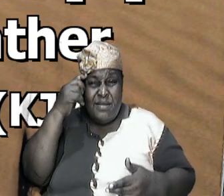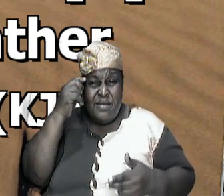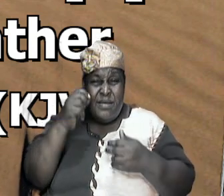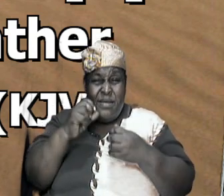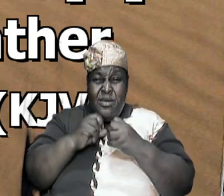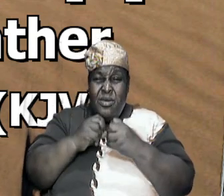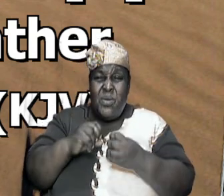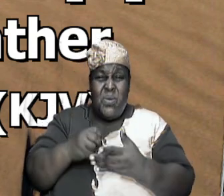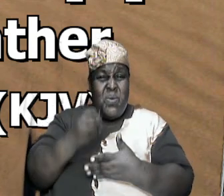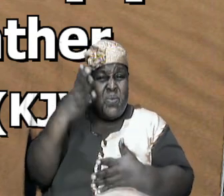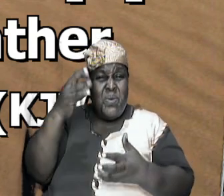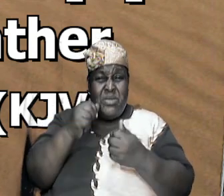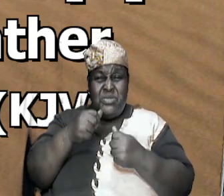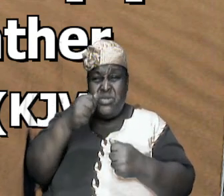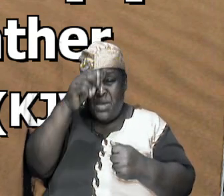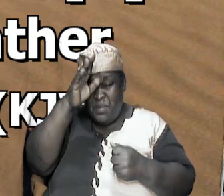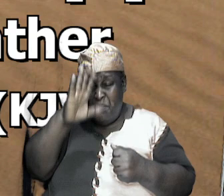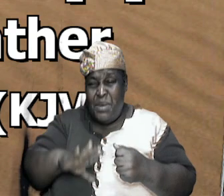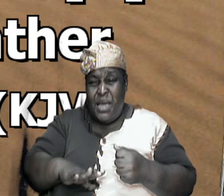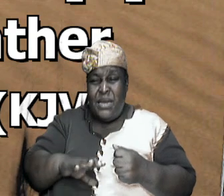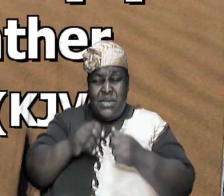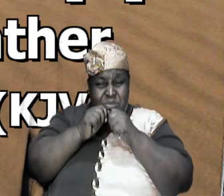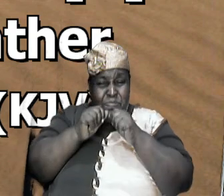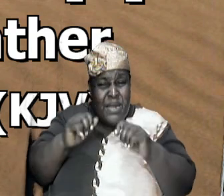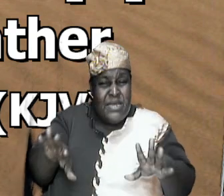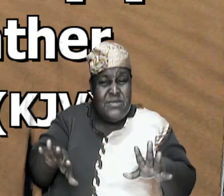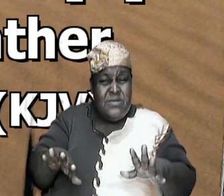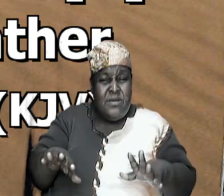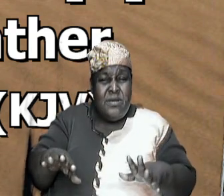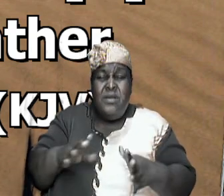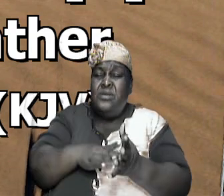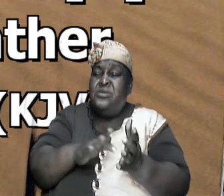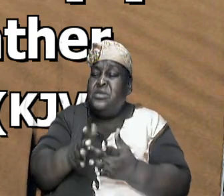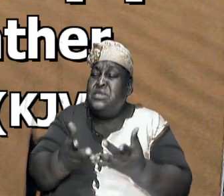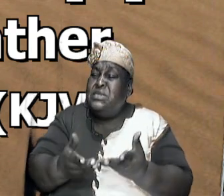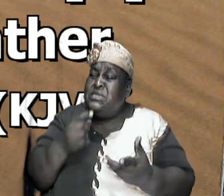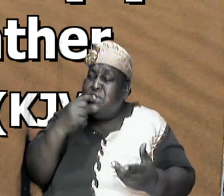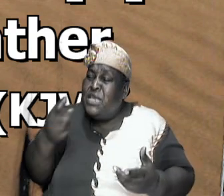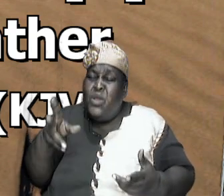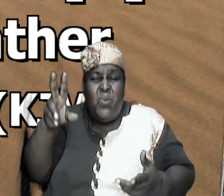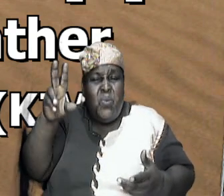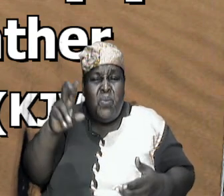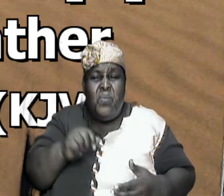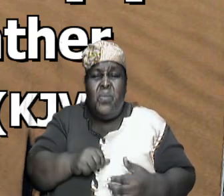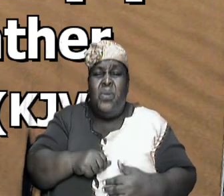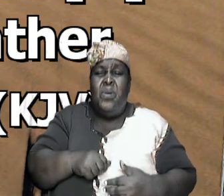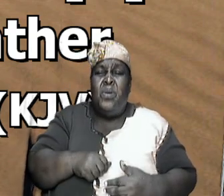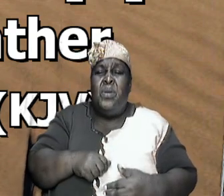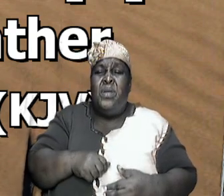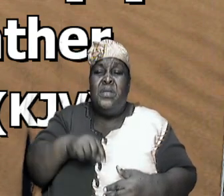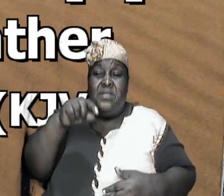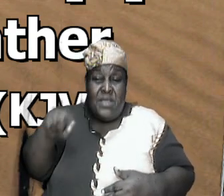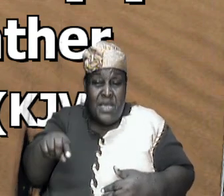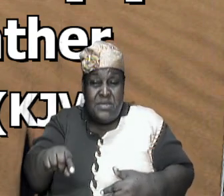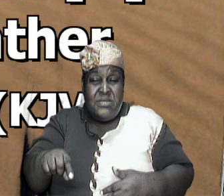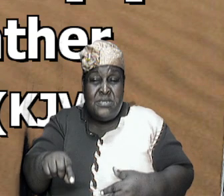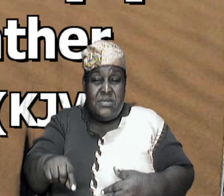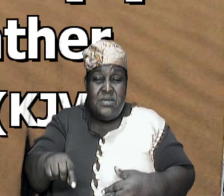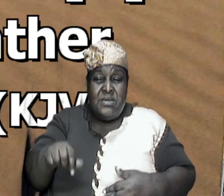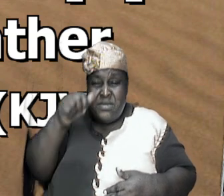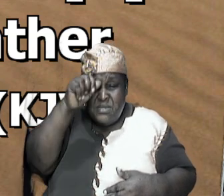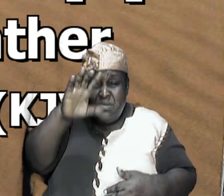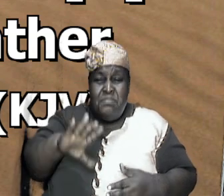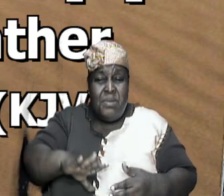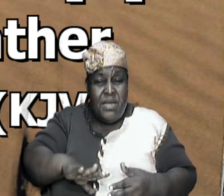the guy with the fancy car that is blessed. Jesus is saying no. Well, he's not saying no, but he's saying that this is the guy that is